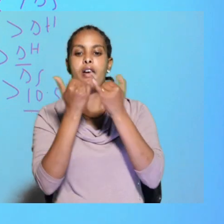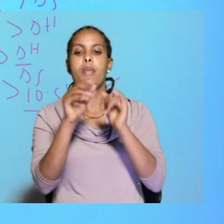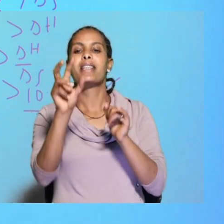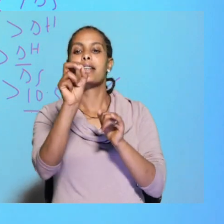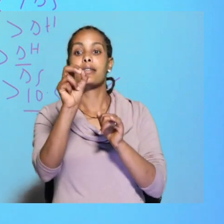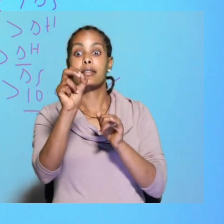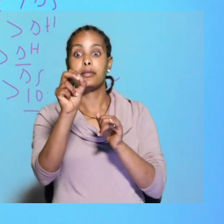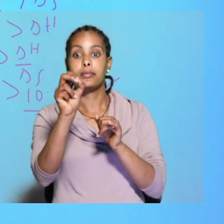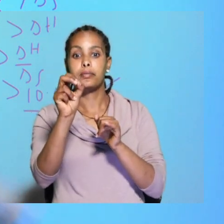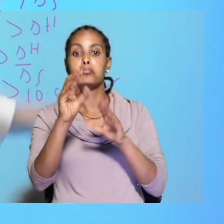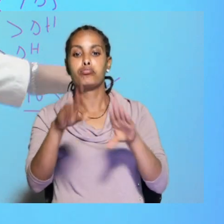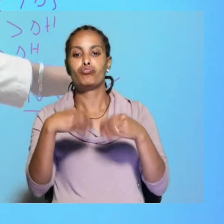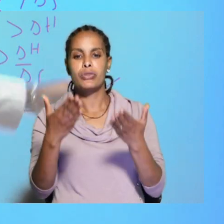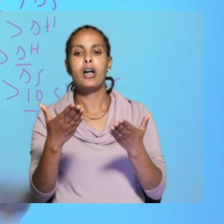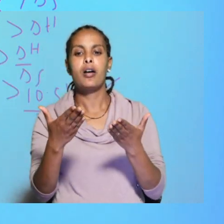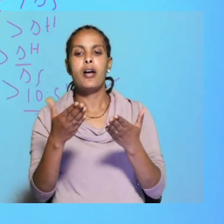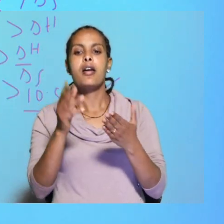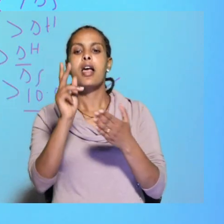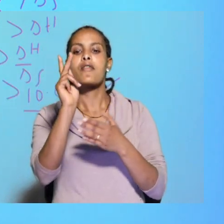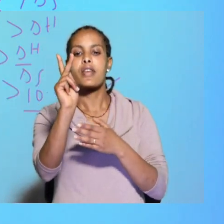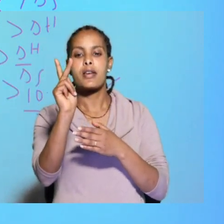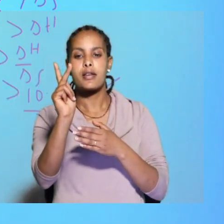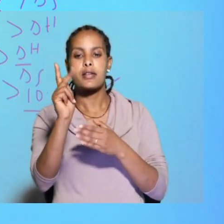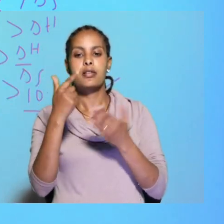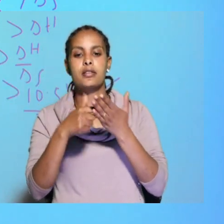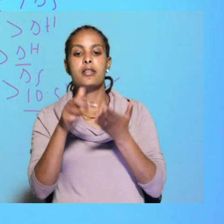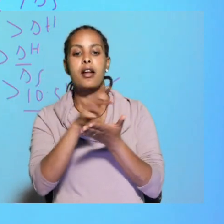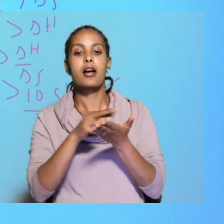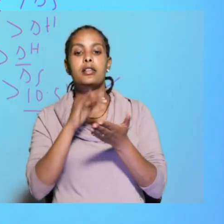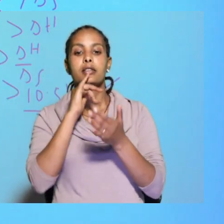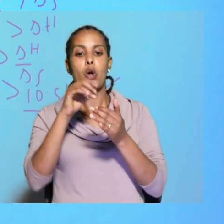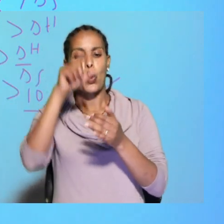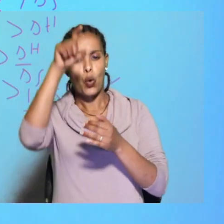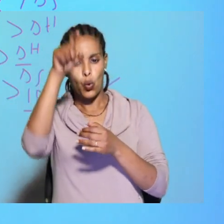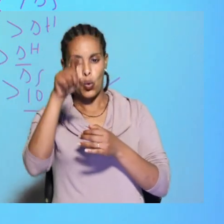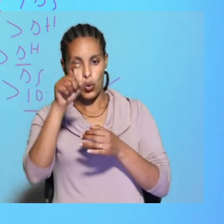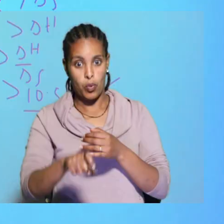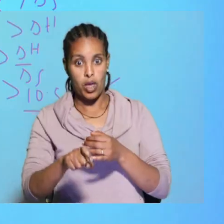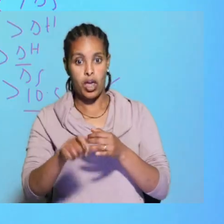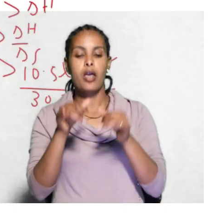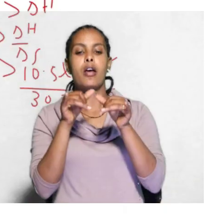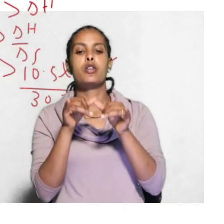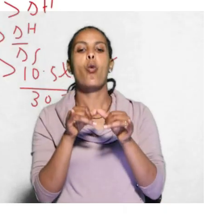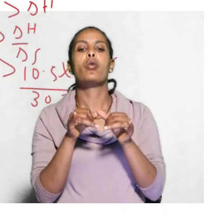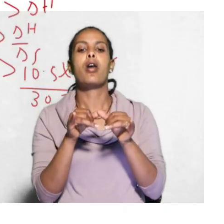13 Kelvin, this reaction would be spontaneous.